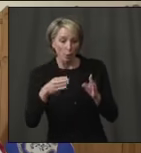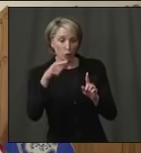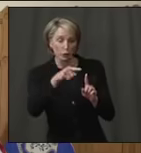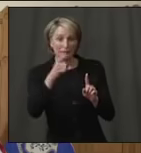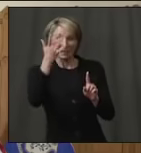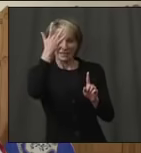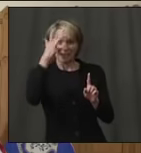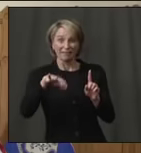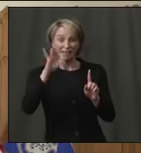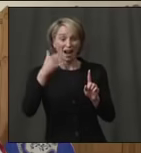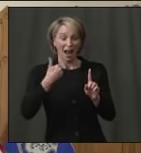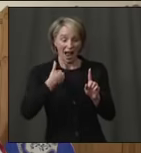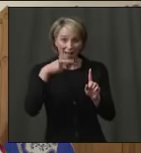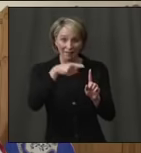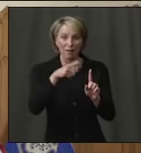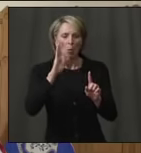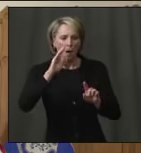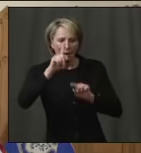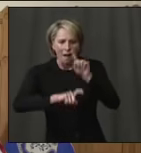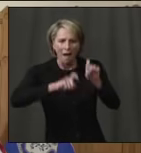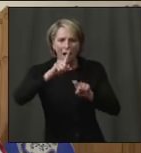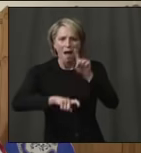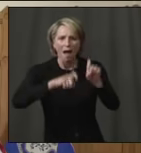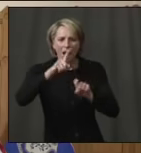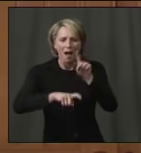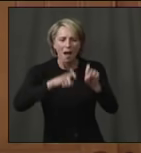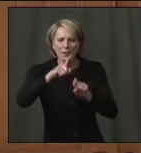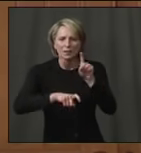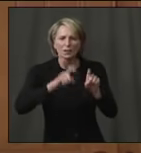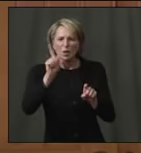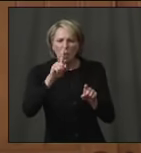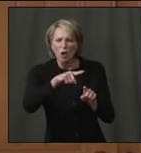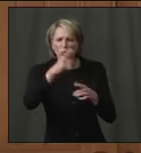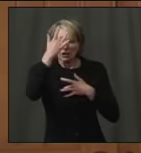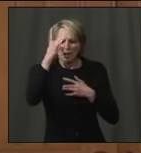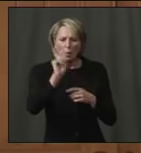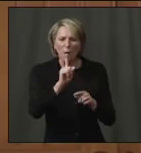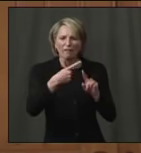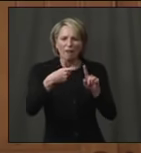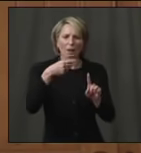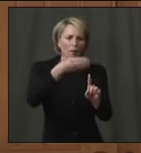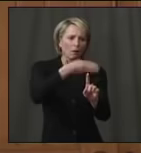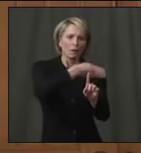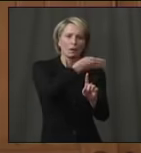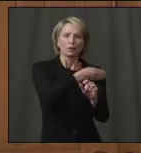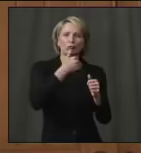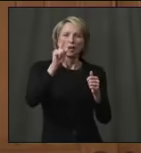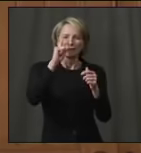effort, and is that sustainable? Yeah, so we've got, as we discussed yesterday, we've got